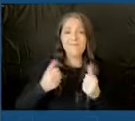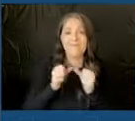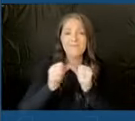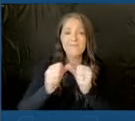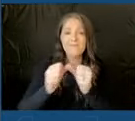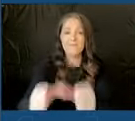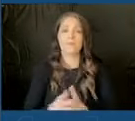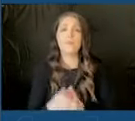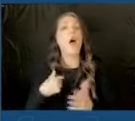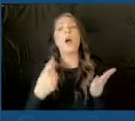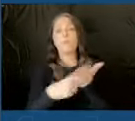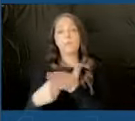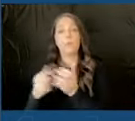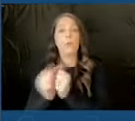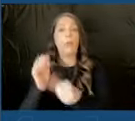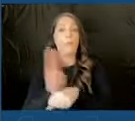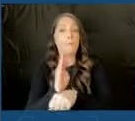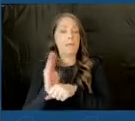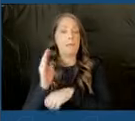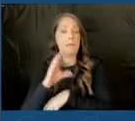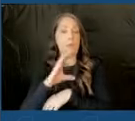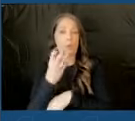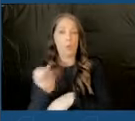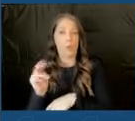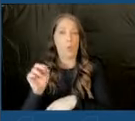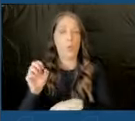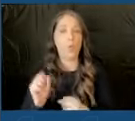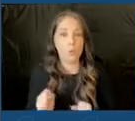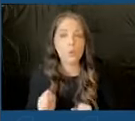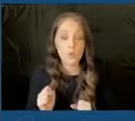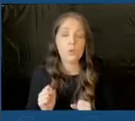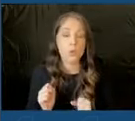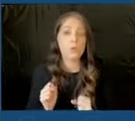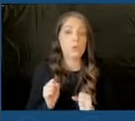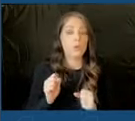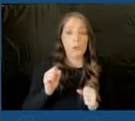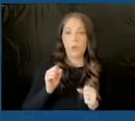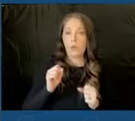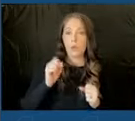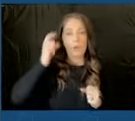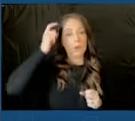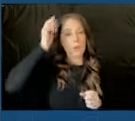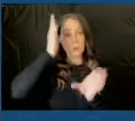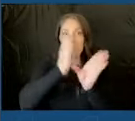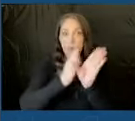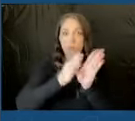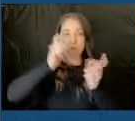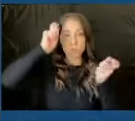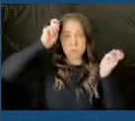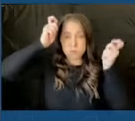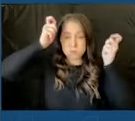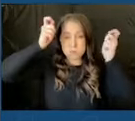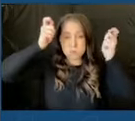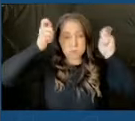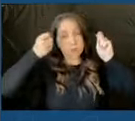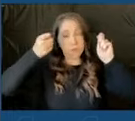There is a dramatic psychological shift in this city from what it had been just a few months ago. I was on Broadway last